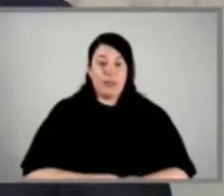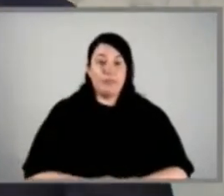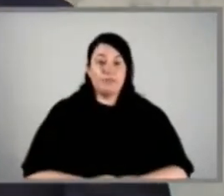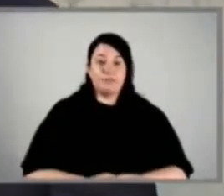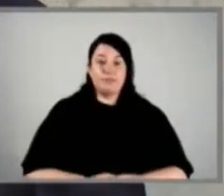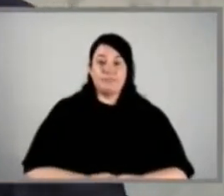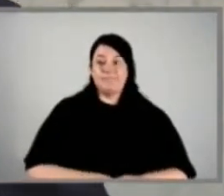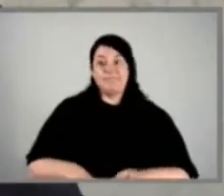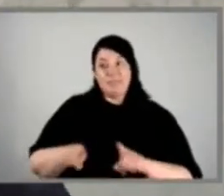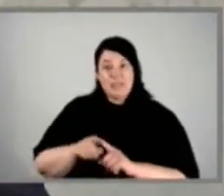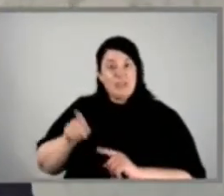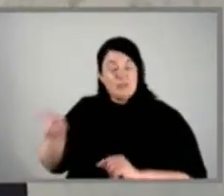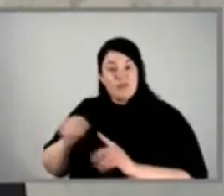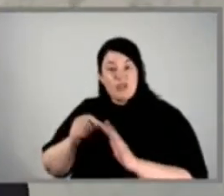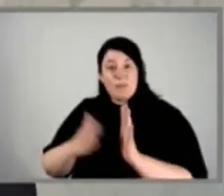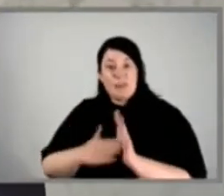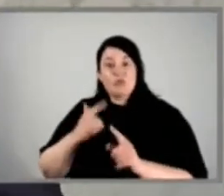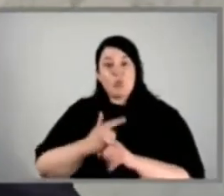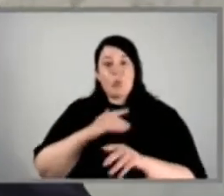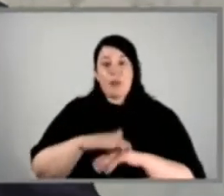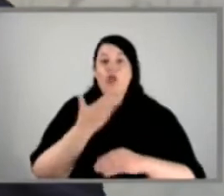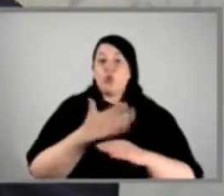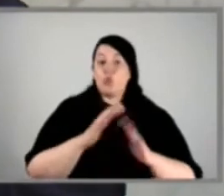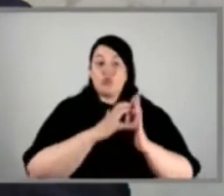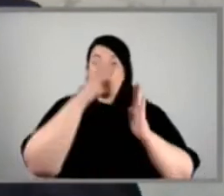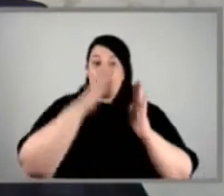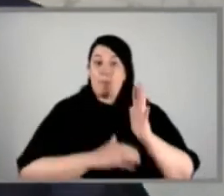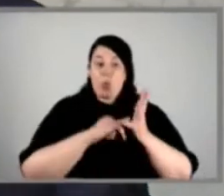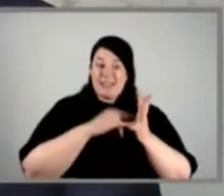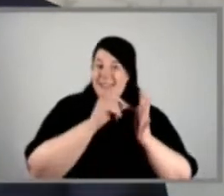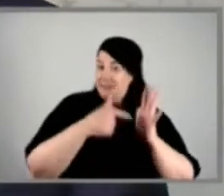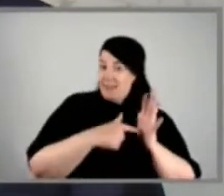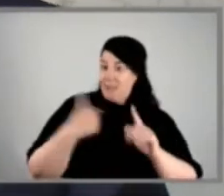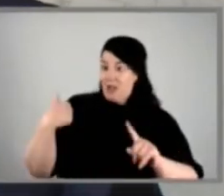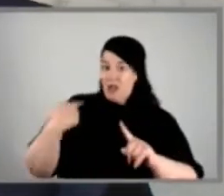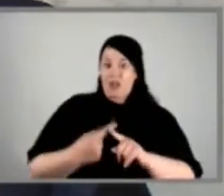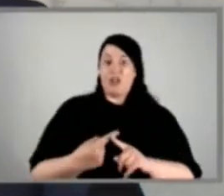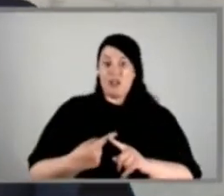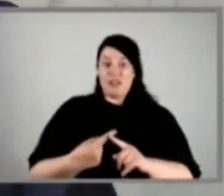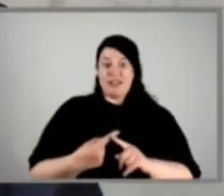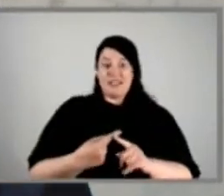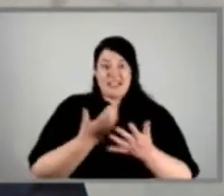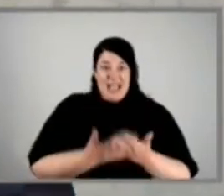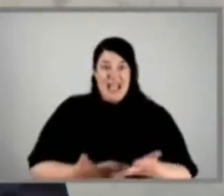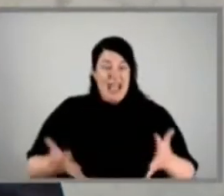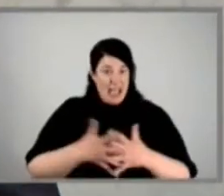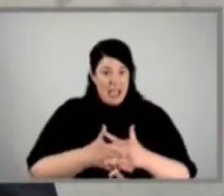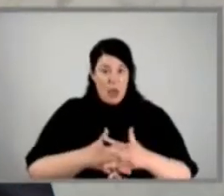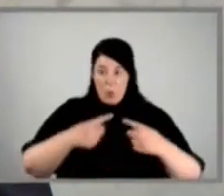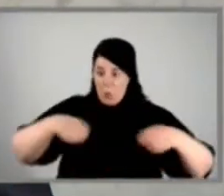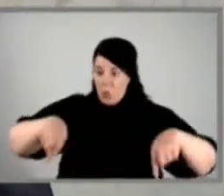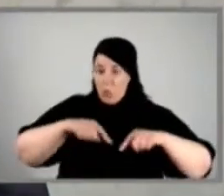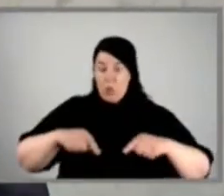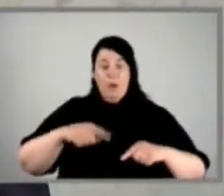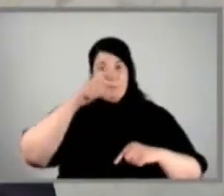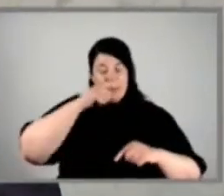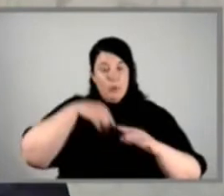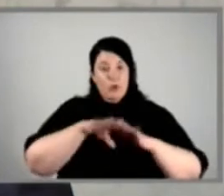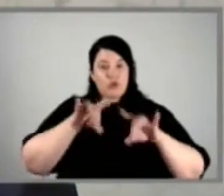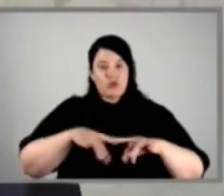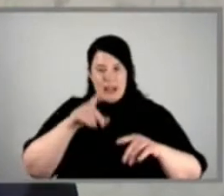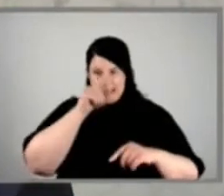which was released in September this year, is actually outlining how one can use technology to